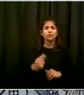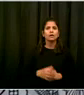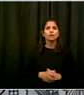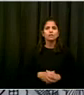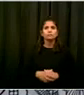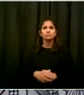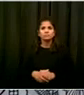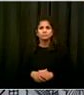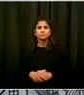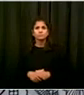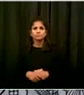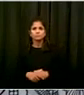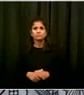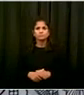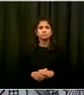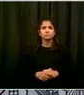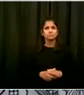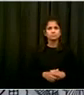the,